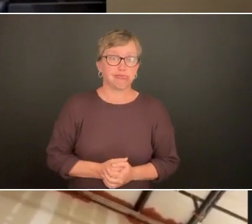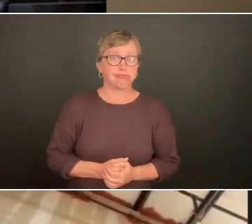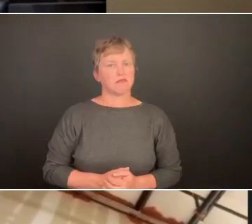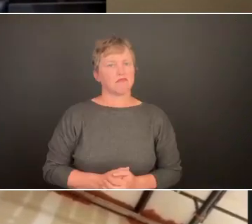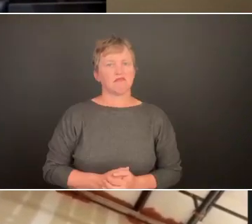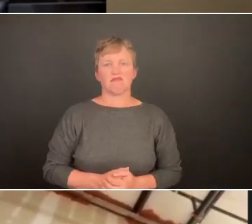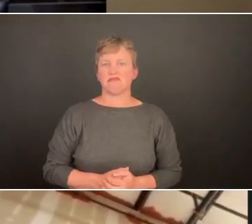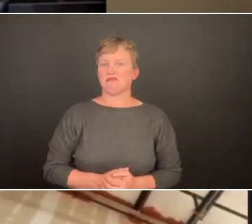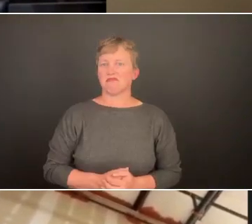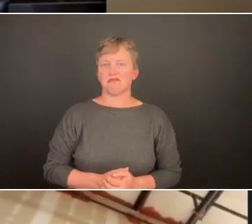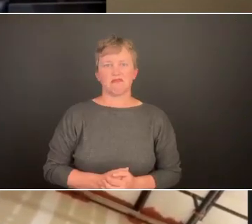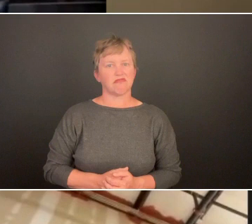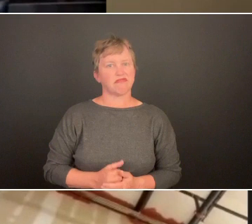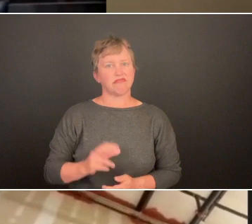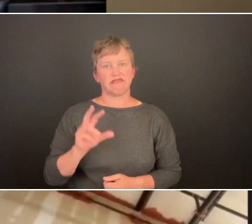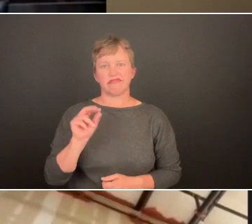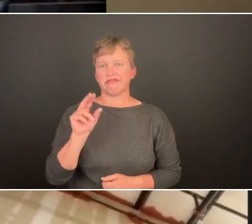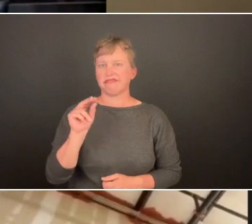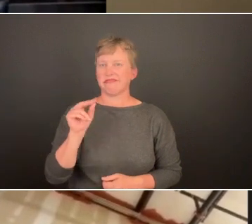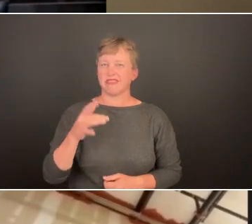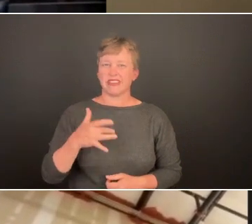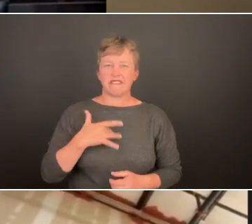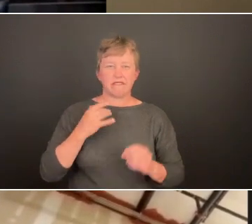hope. No hope at all. It was terrible.